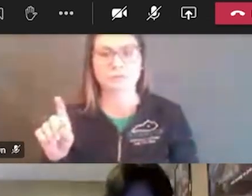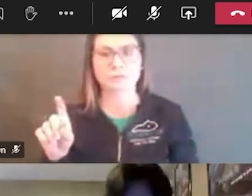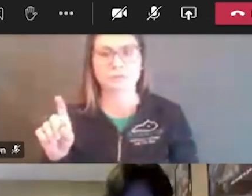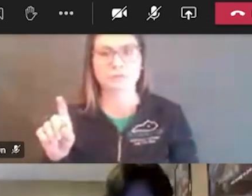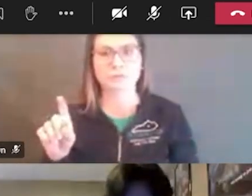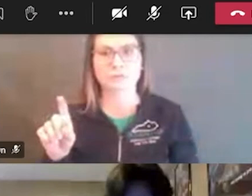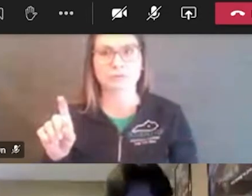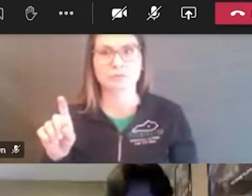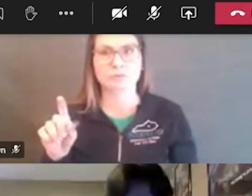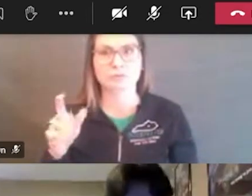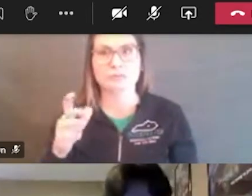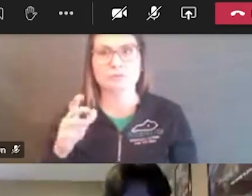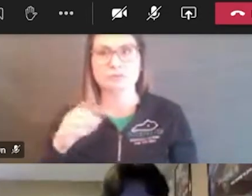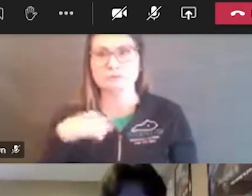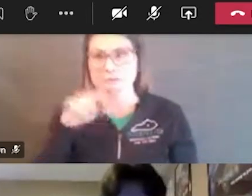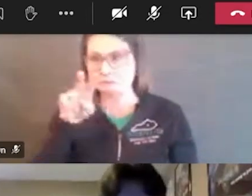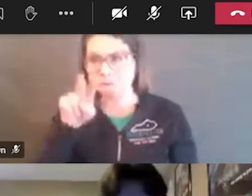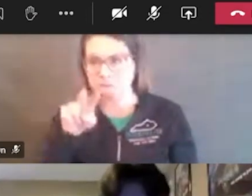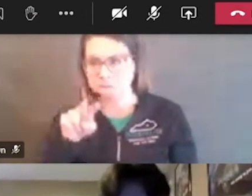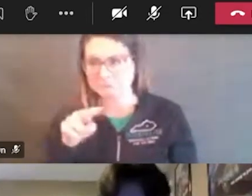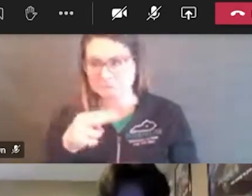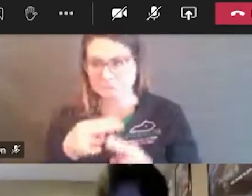I wasn't able to see if she checked in yet.